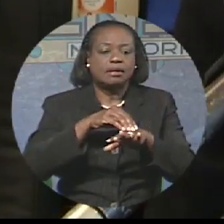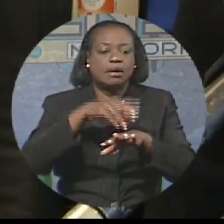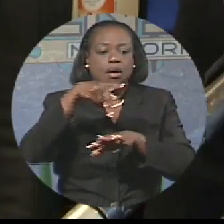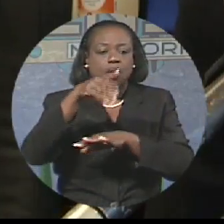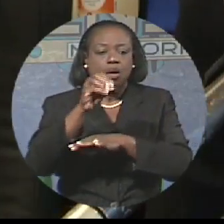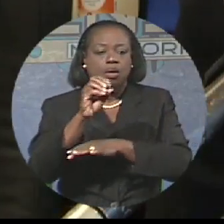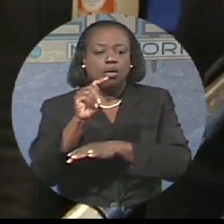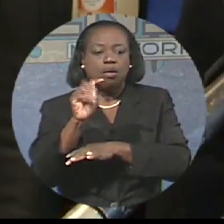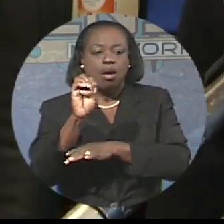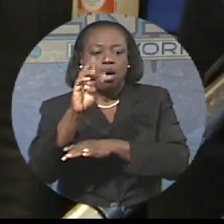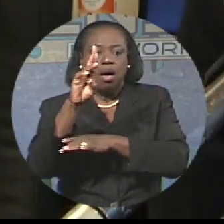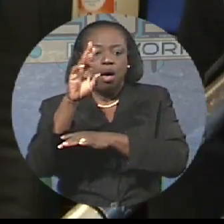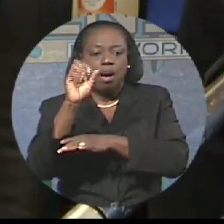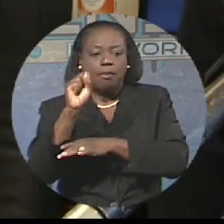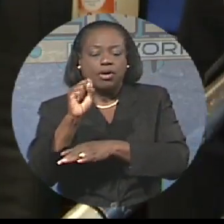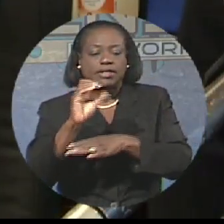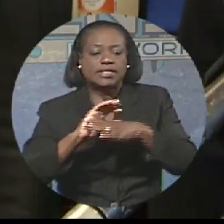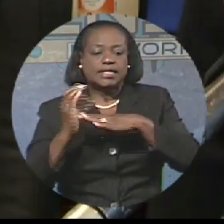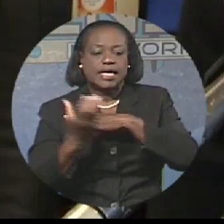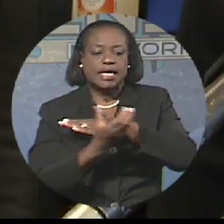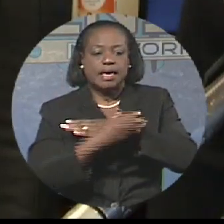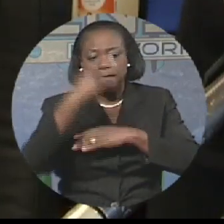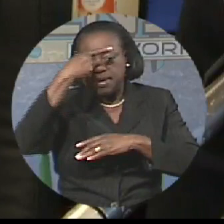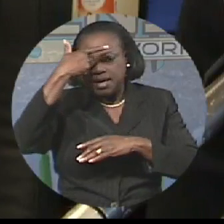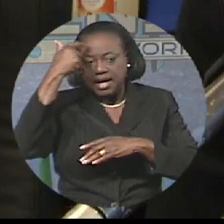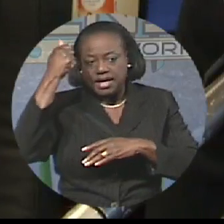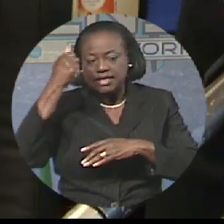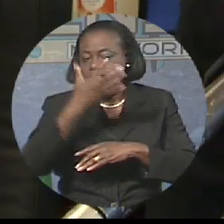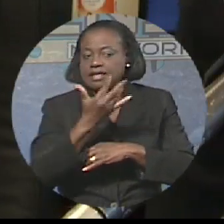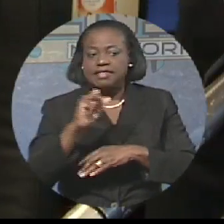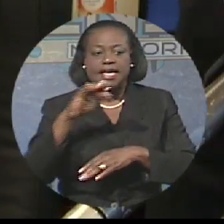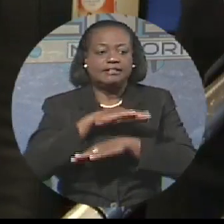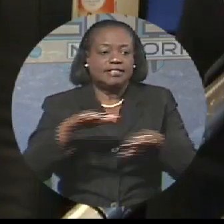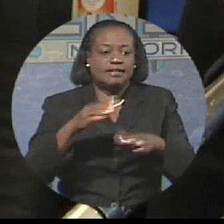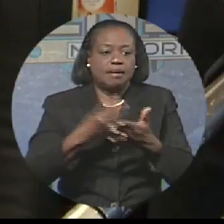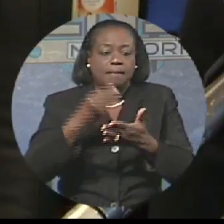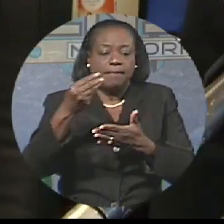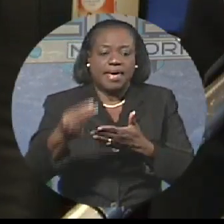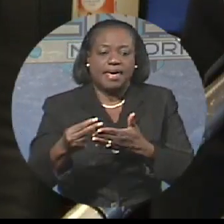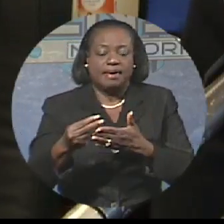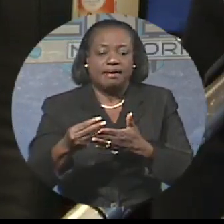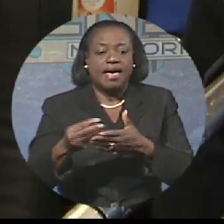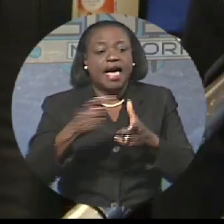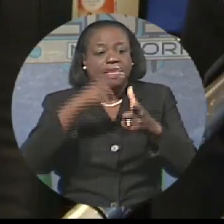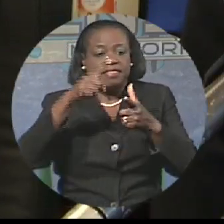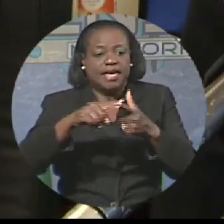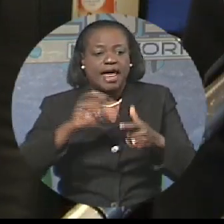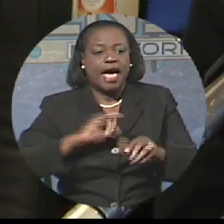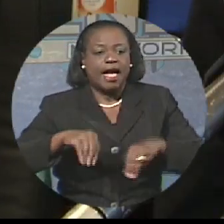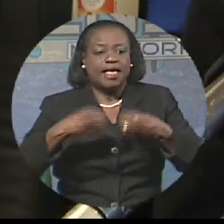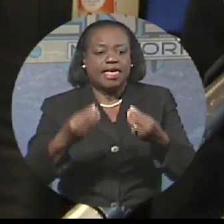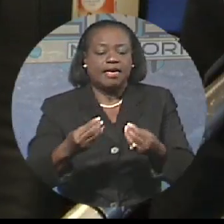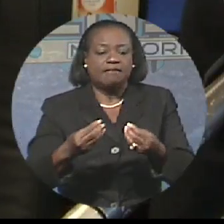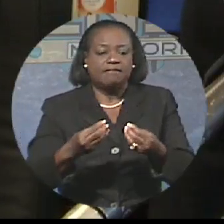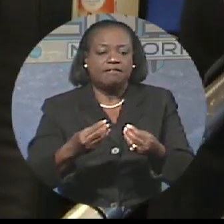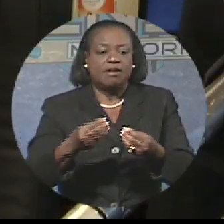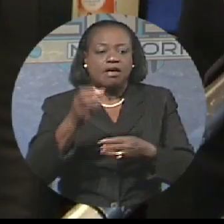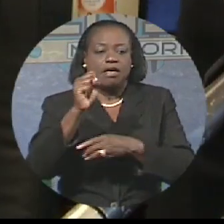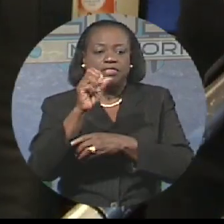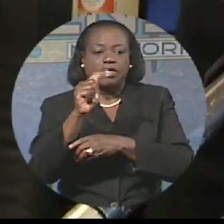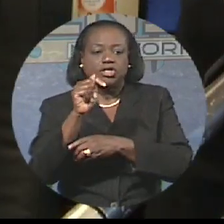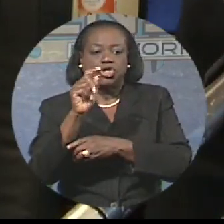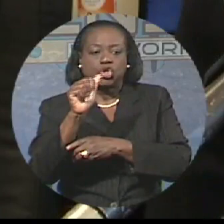of non-payment. And I've approved the reassignment of those stalls to people who were on a